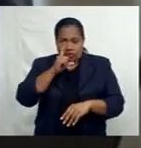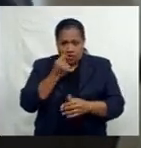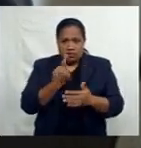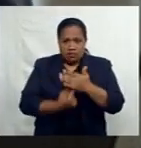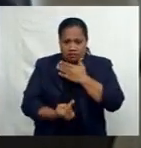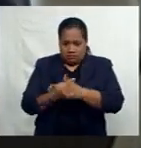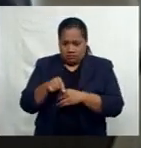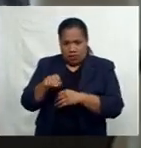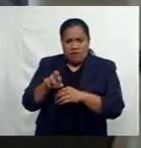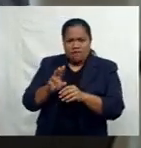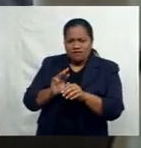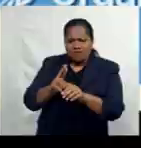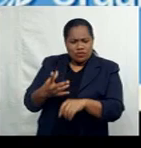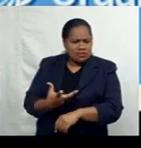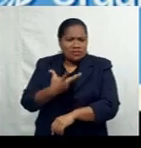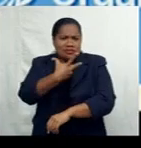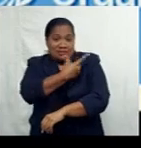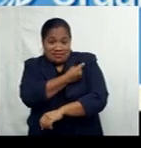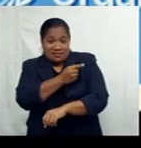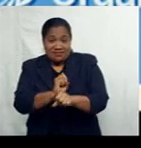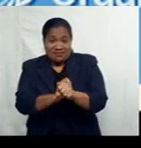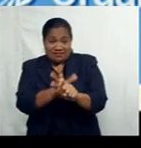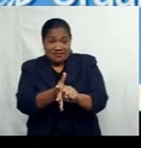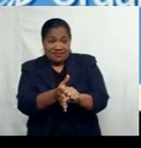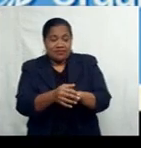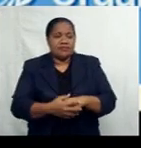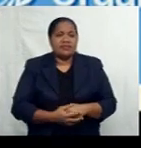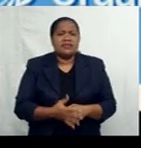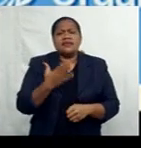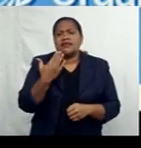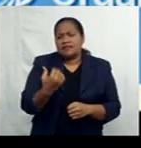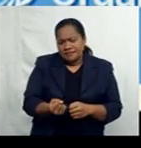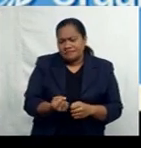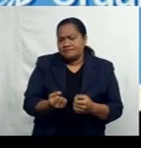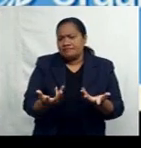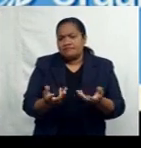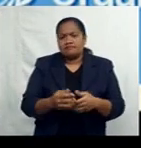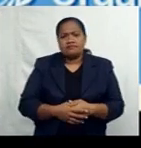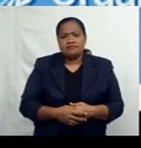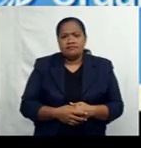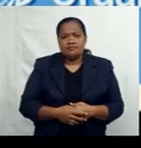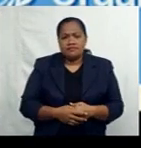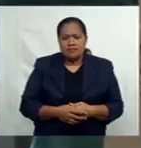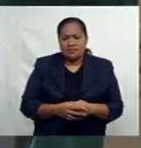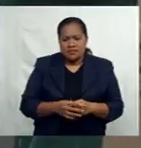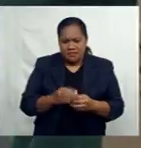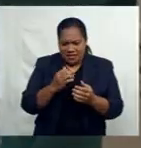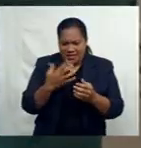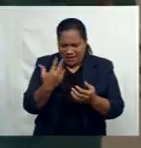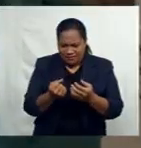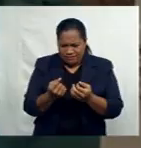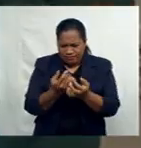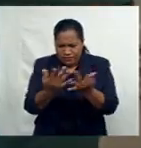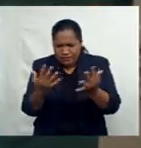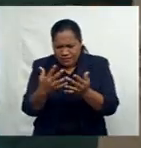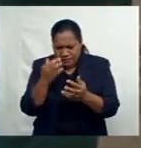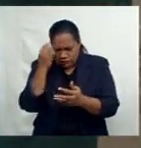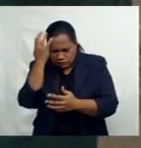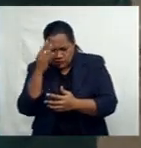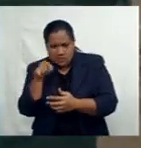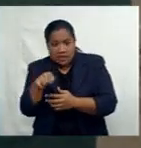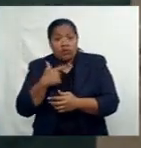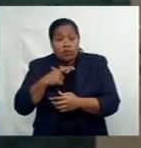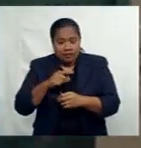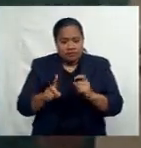the COVID vaccines. There's a number of characteristics of it that cause some concern because, of course, any changes in